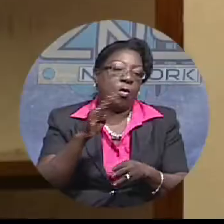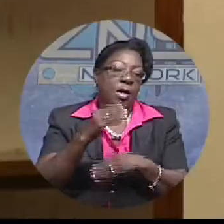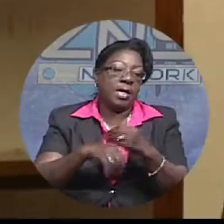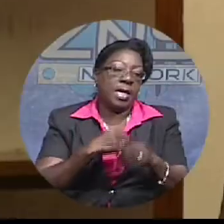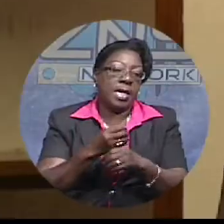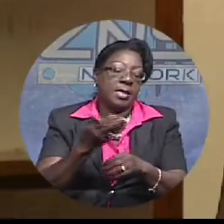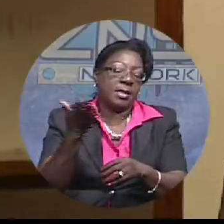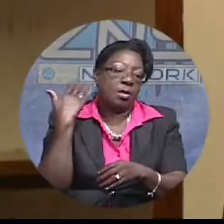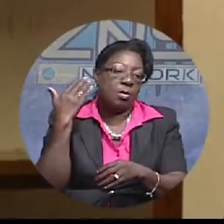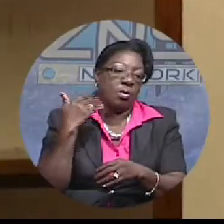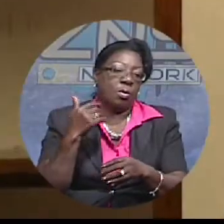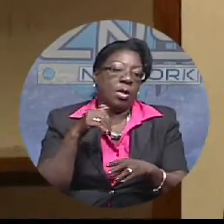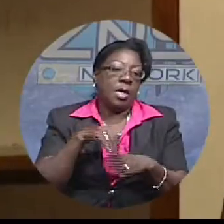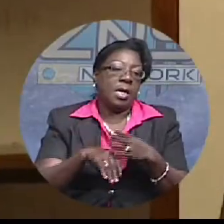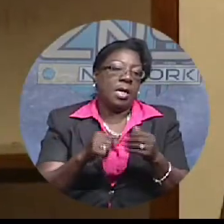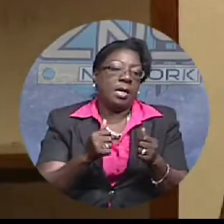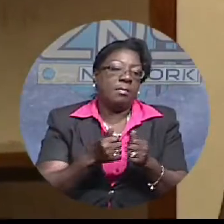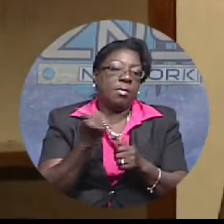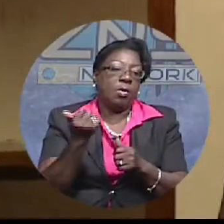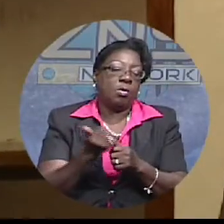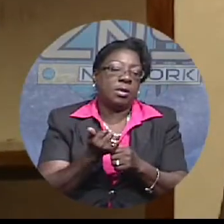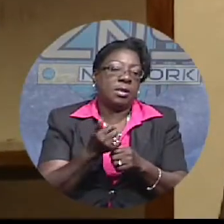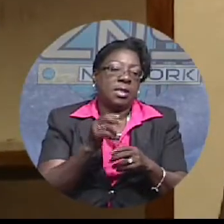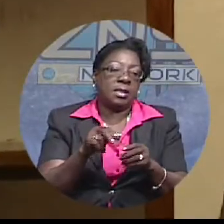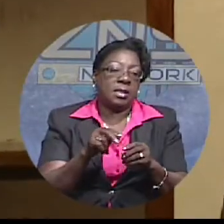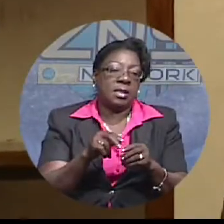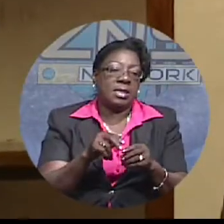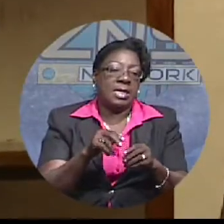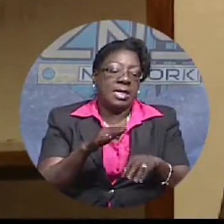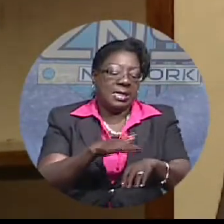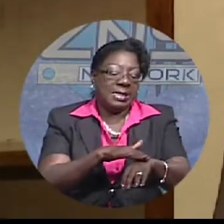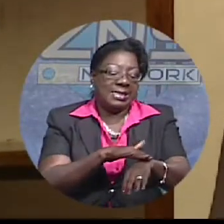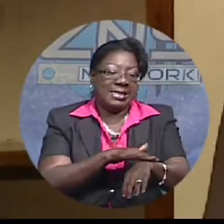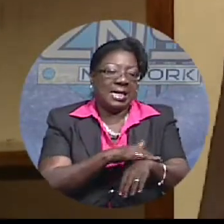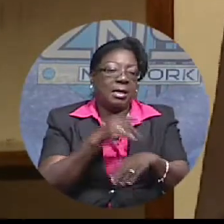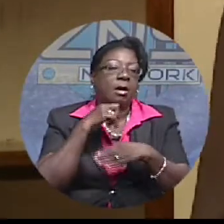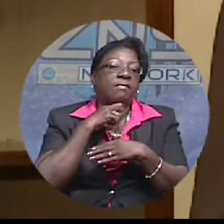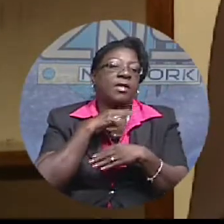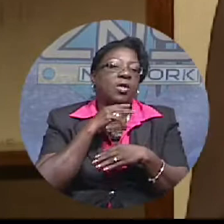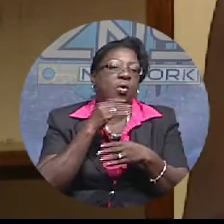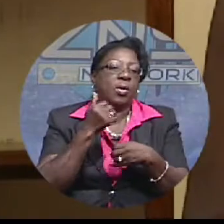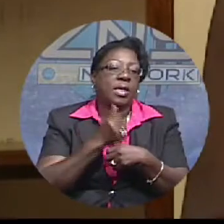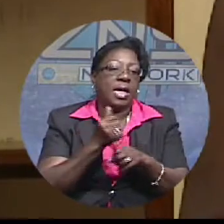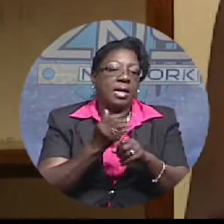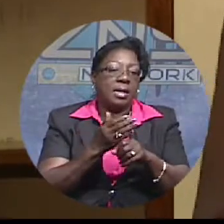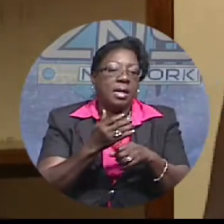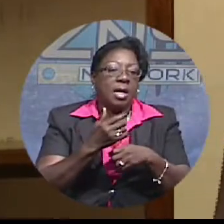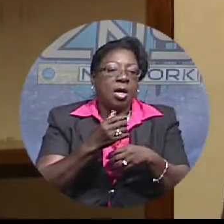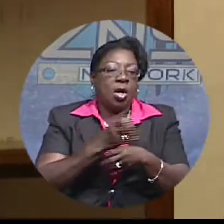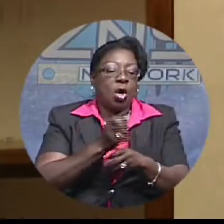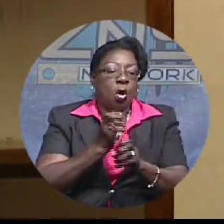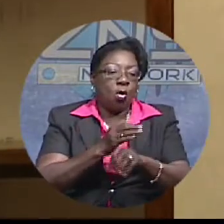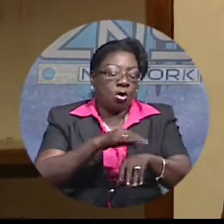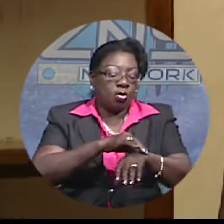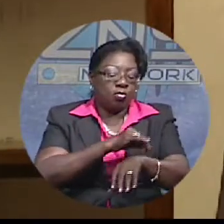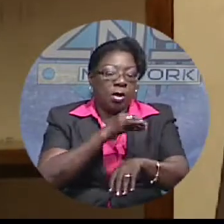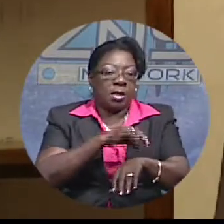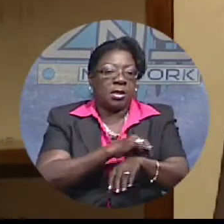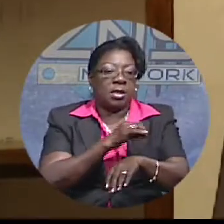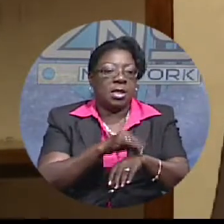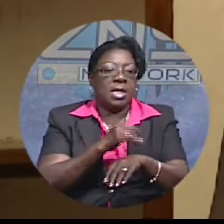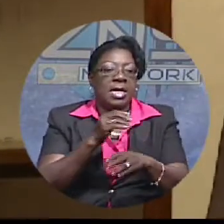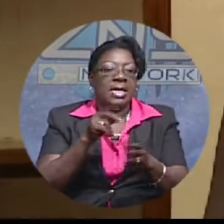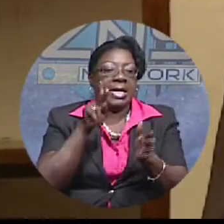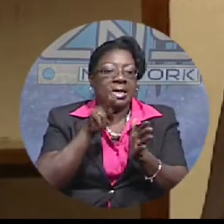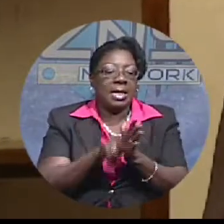ago. In most instances, the skin of toads can cause rashes, but in the case of the cane toad, it can prove lethal for small